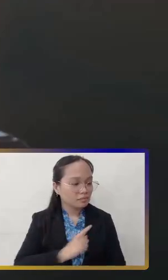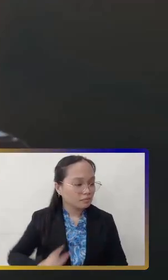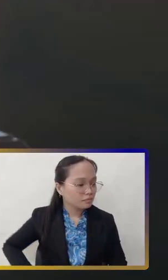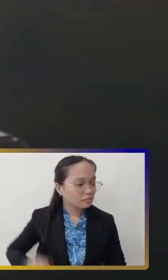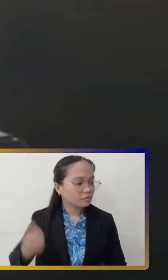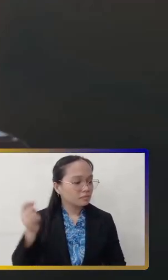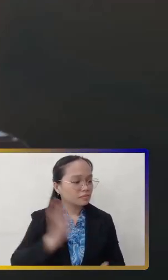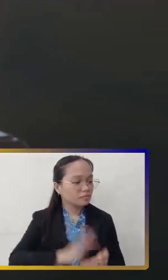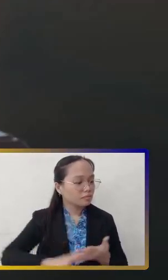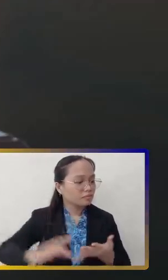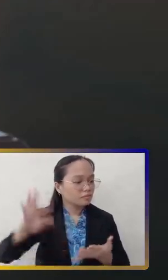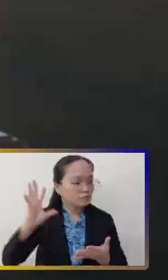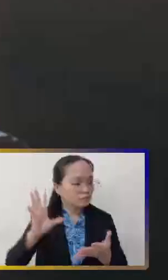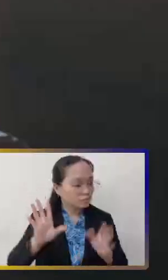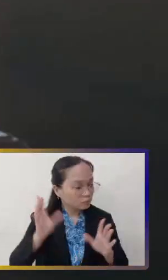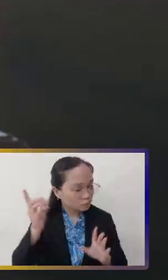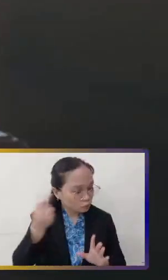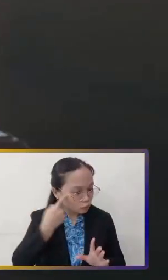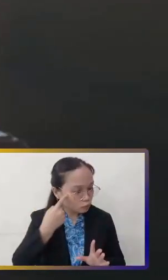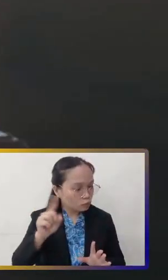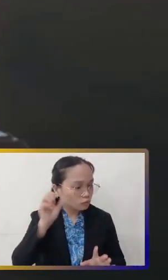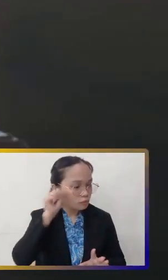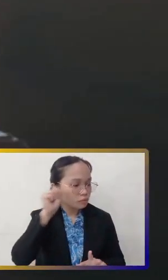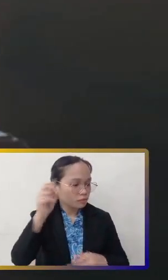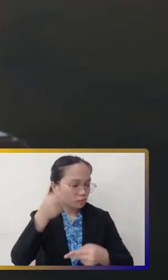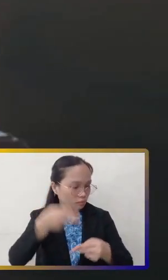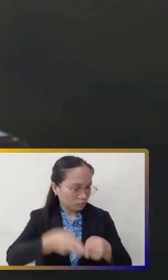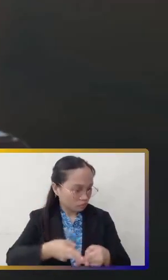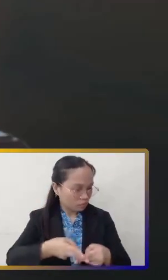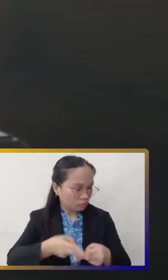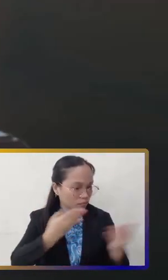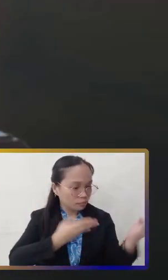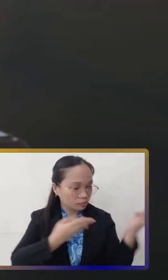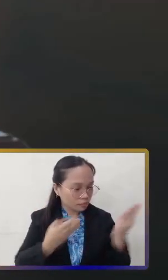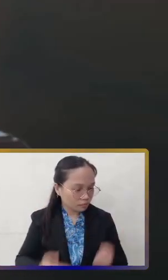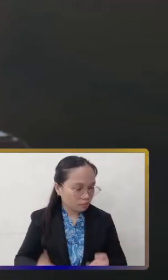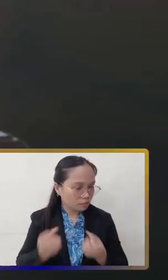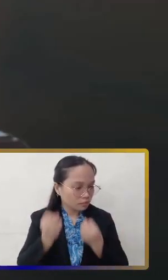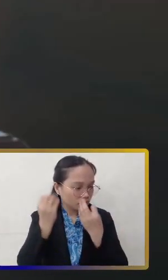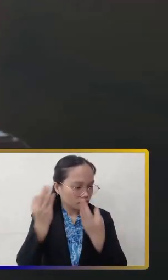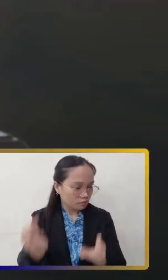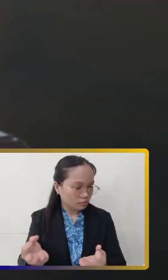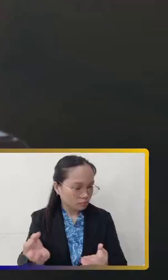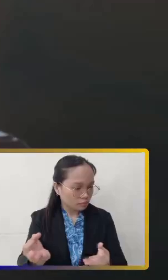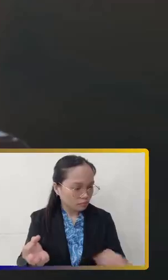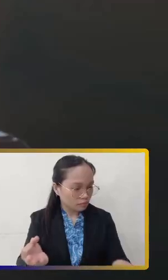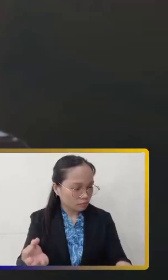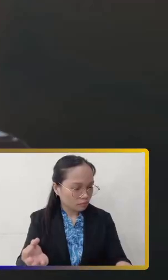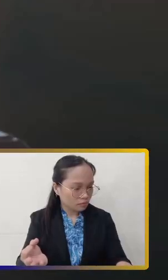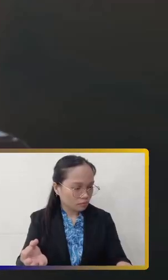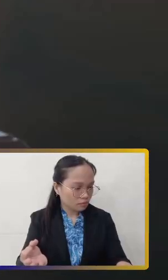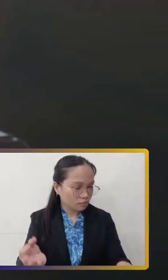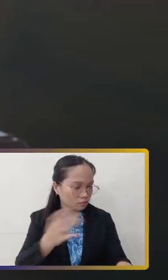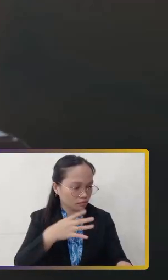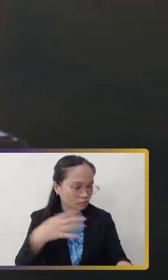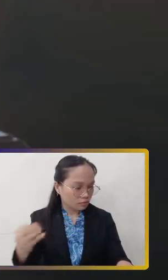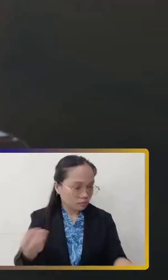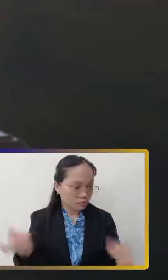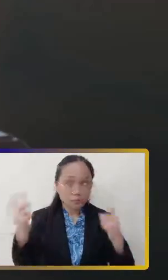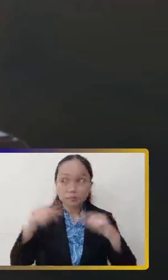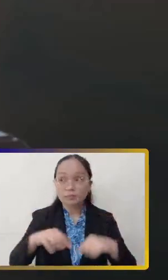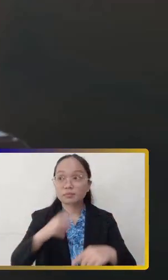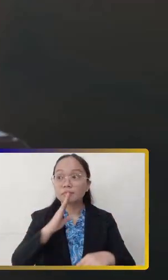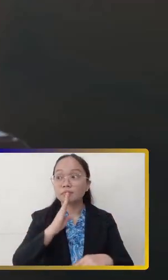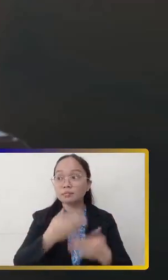the glory due unto his name. Bring an offering and come